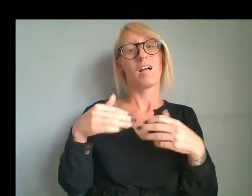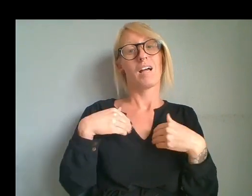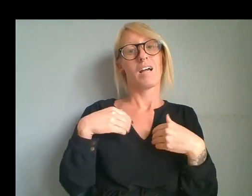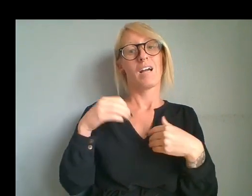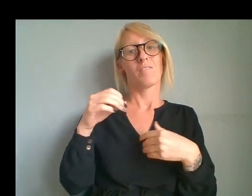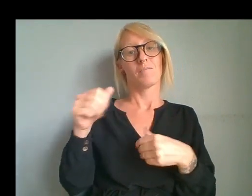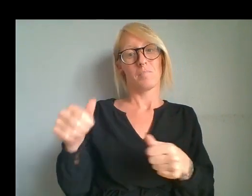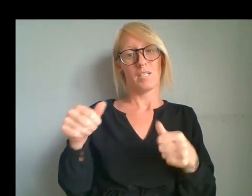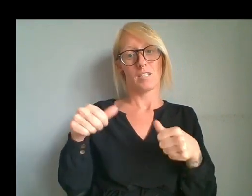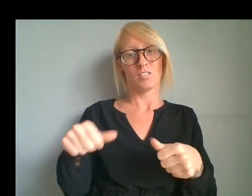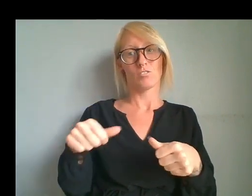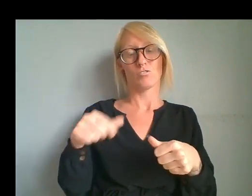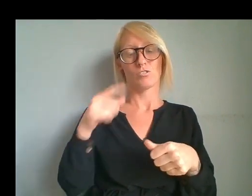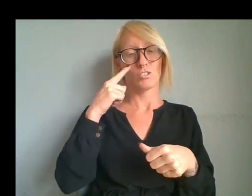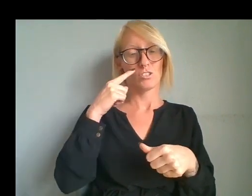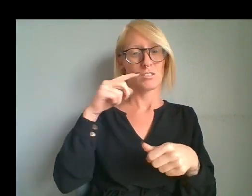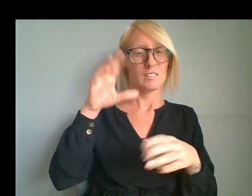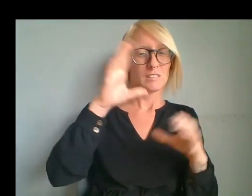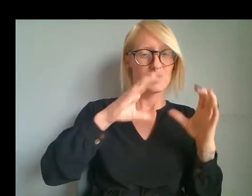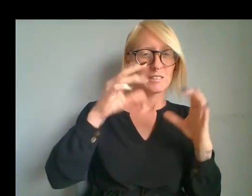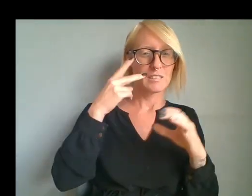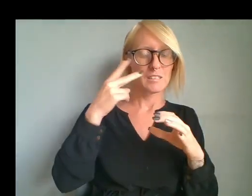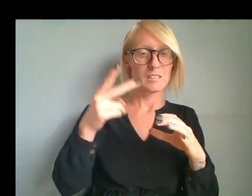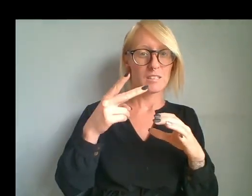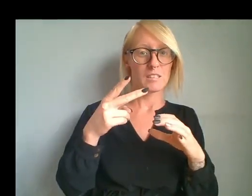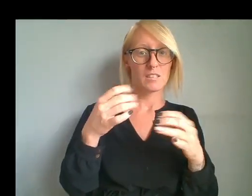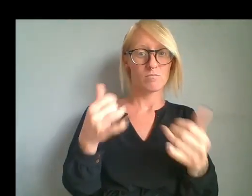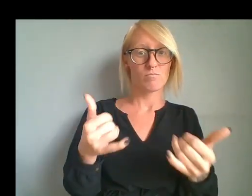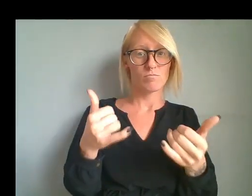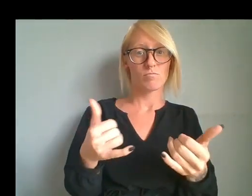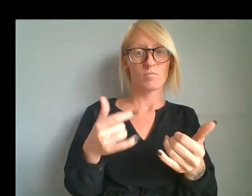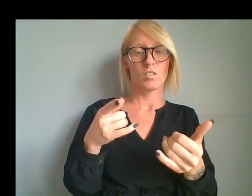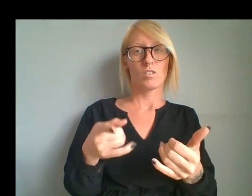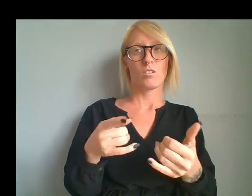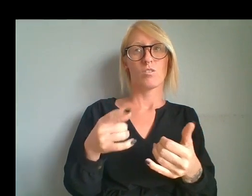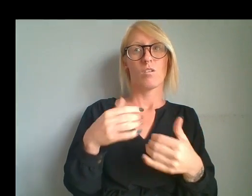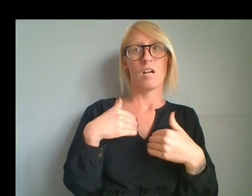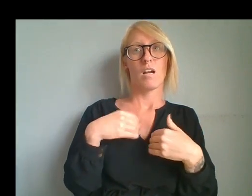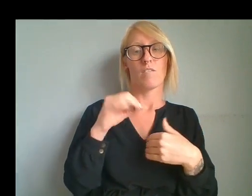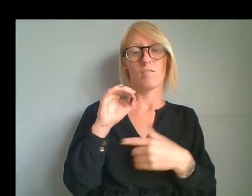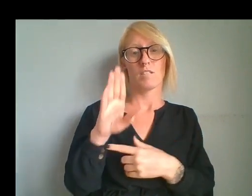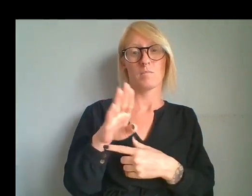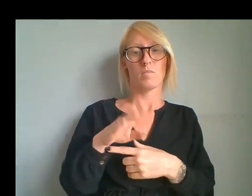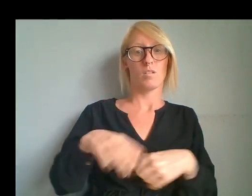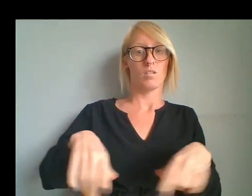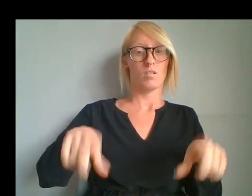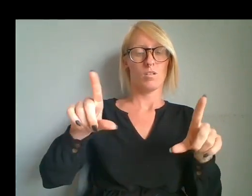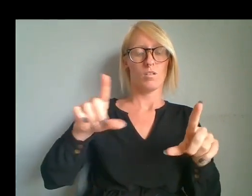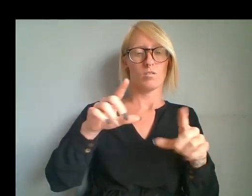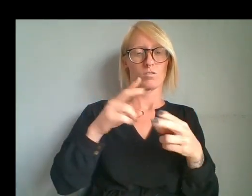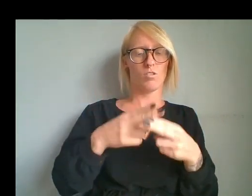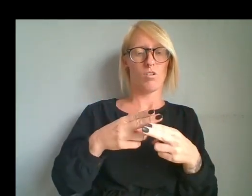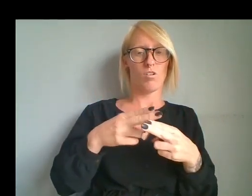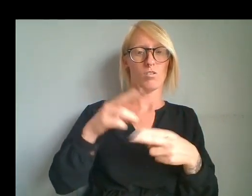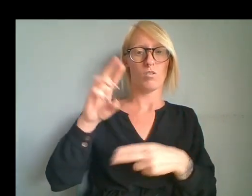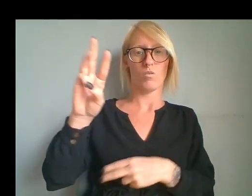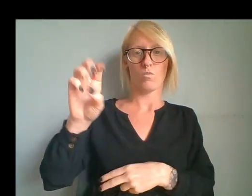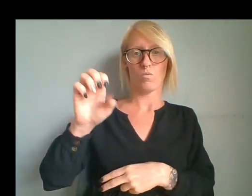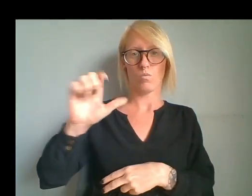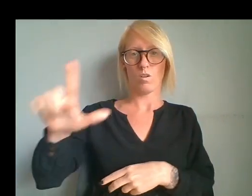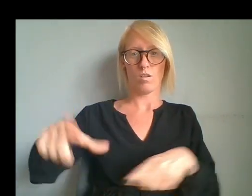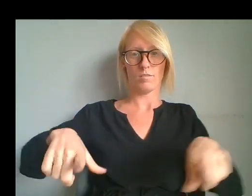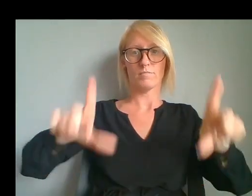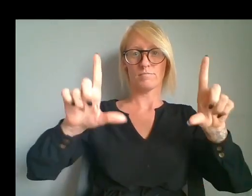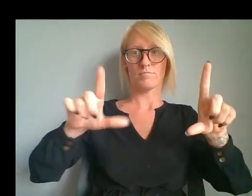back, because you have Facebook, you have what's called a wall, and other people can write comments on your wall. So if somebody writes on the